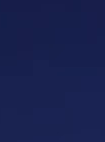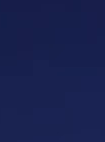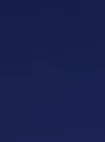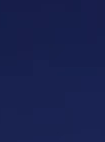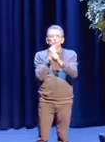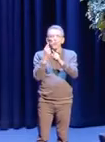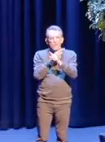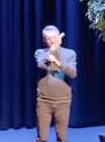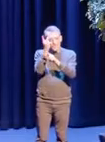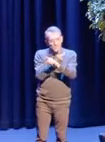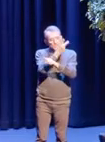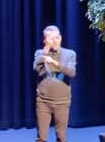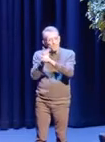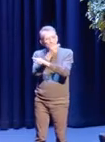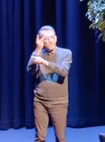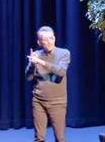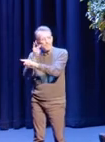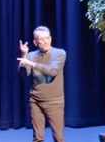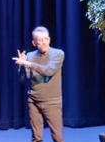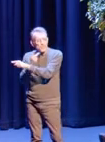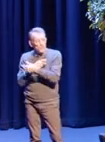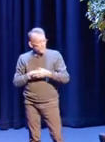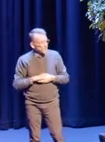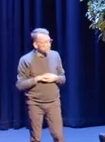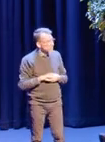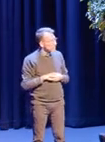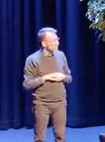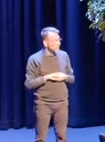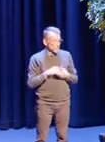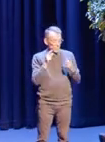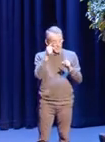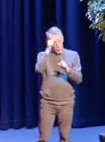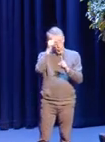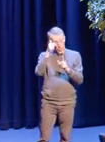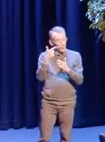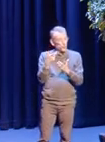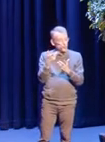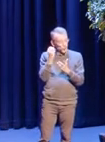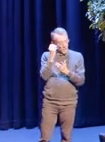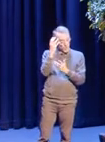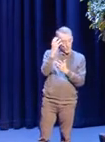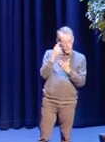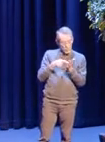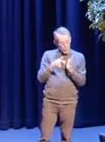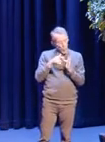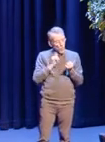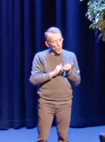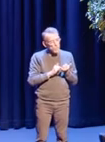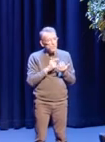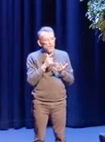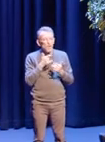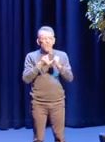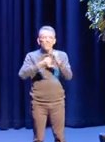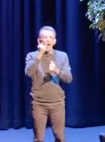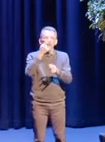possible. So armed with this knowledge and these tools, I entered into my final year